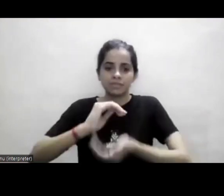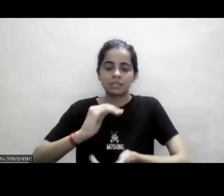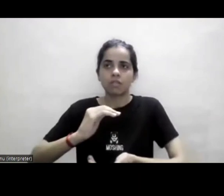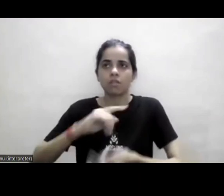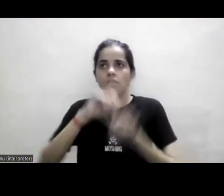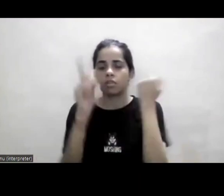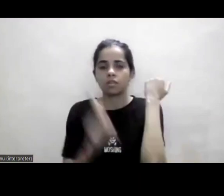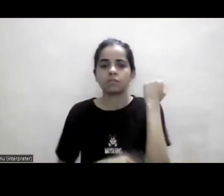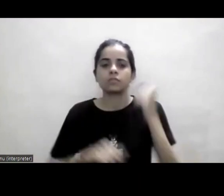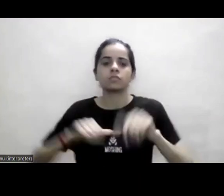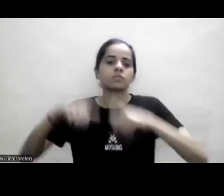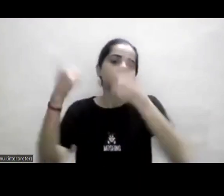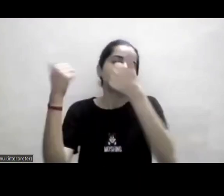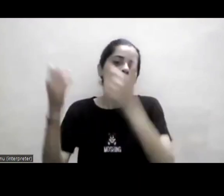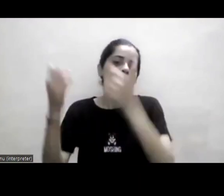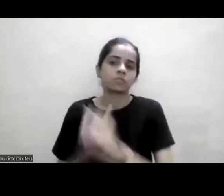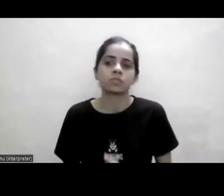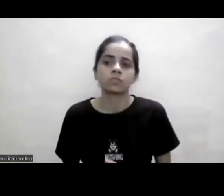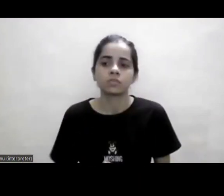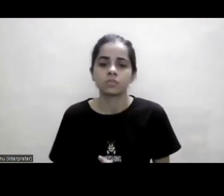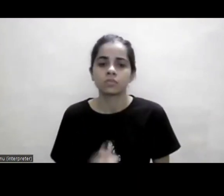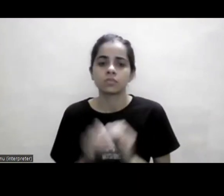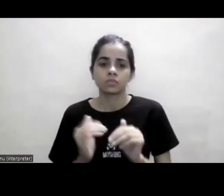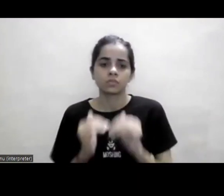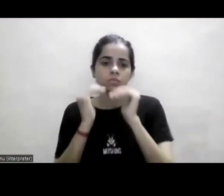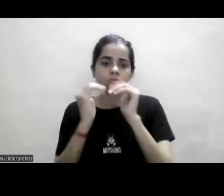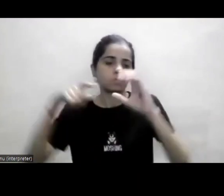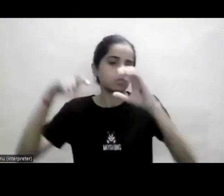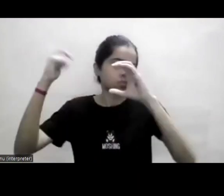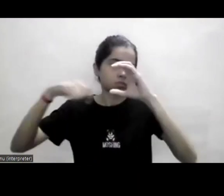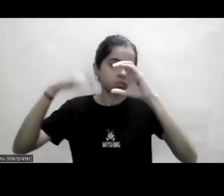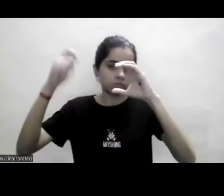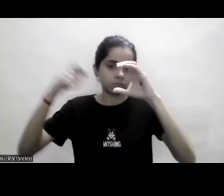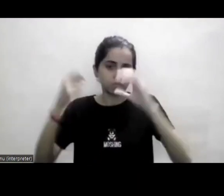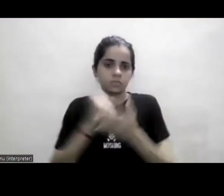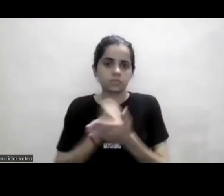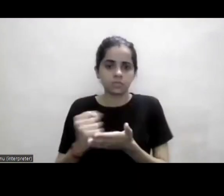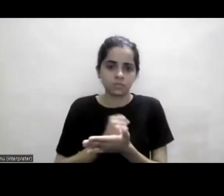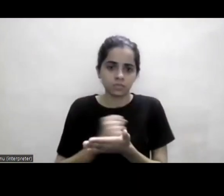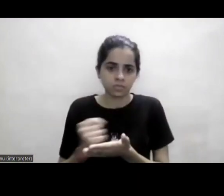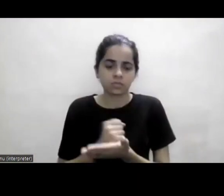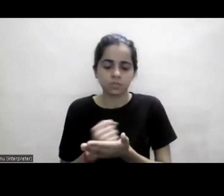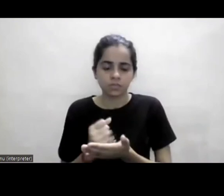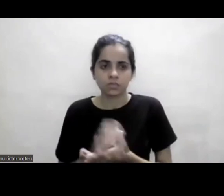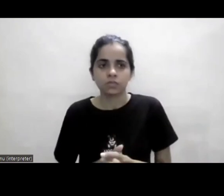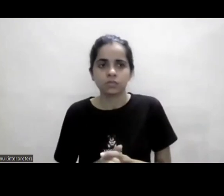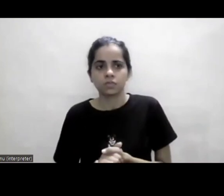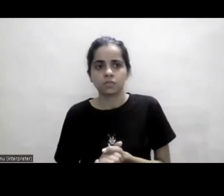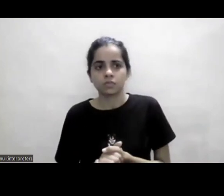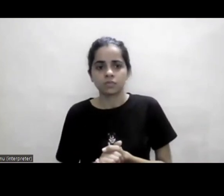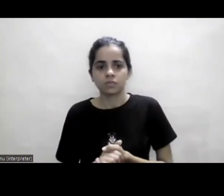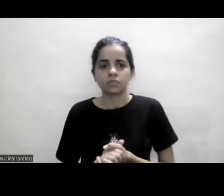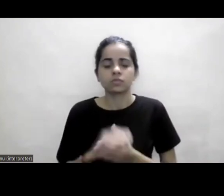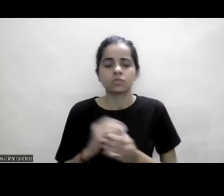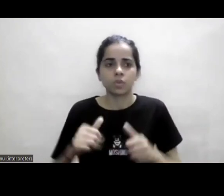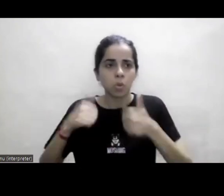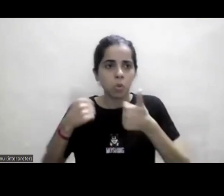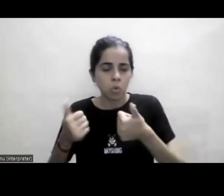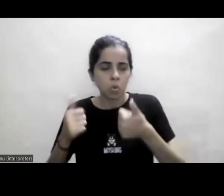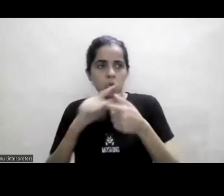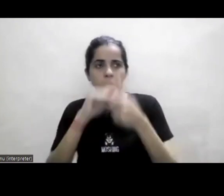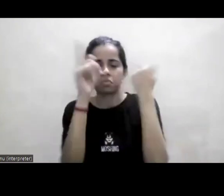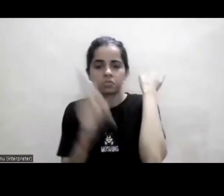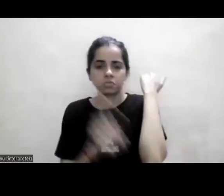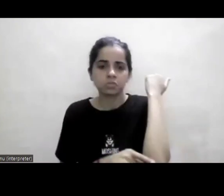end. Perhaps that part of the movie where they try to give this quote-unquote feel-good ending to